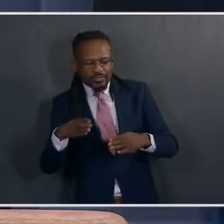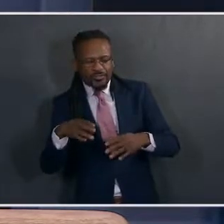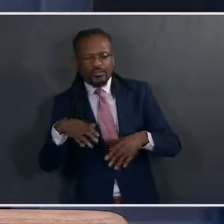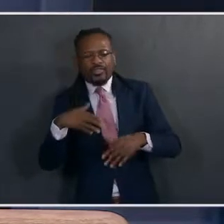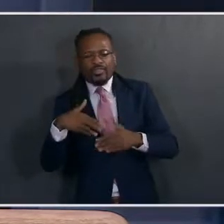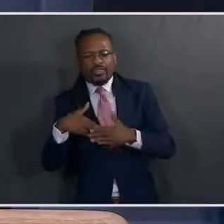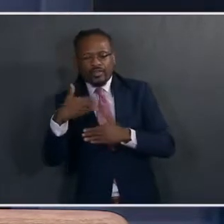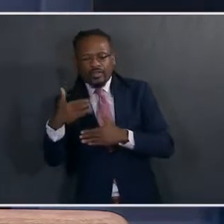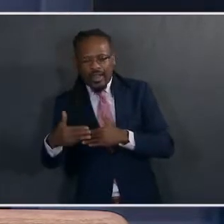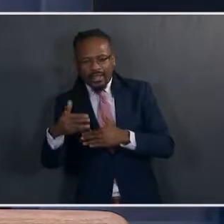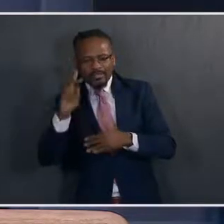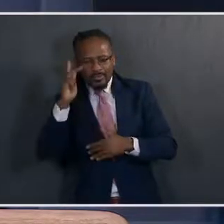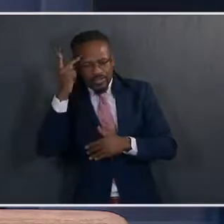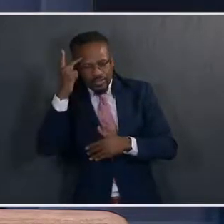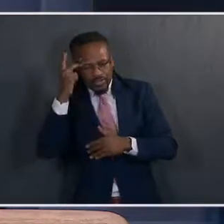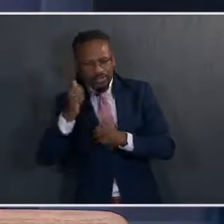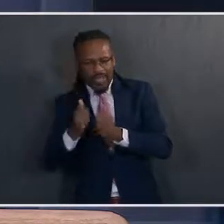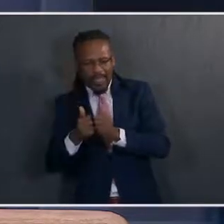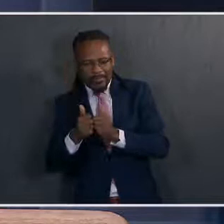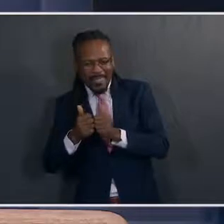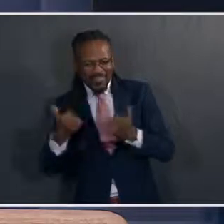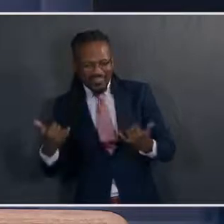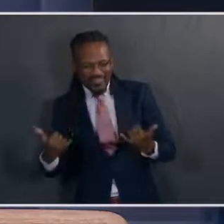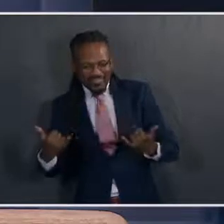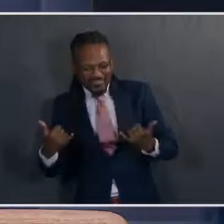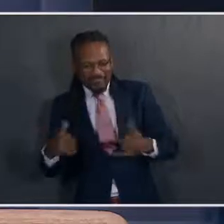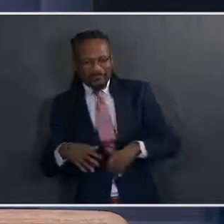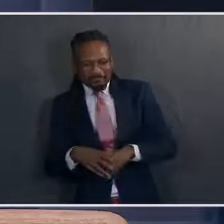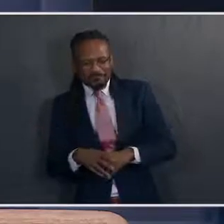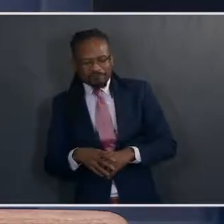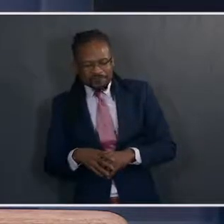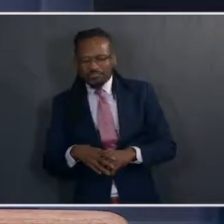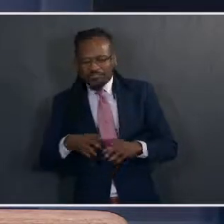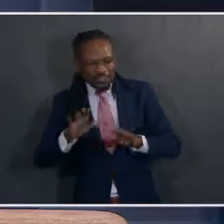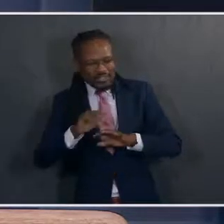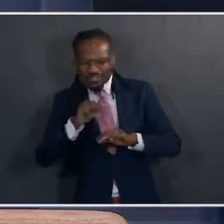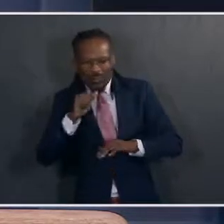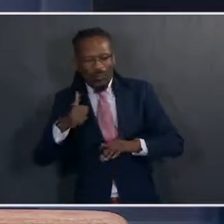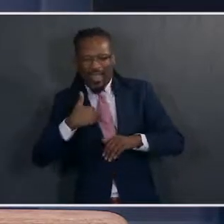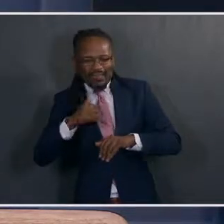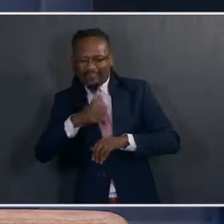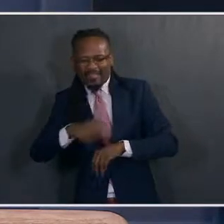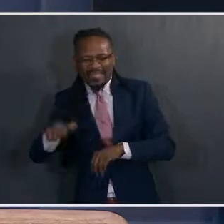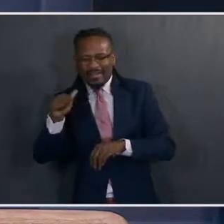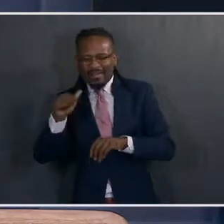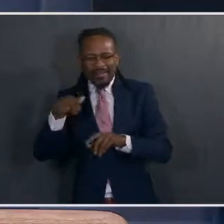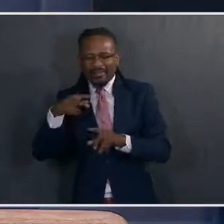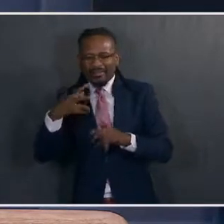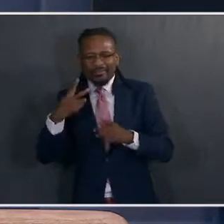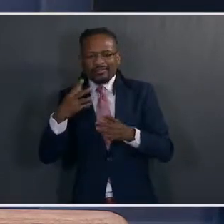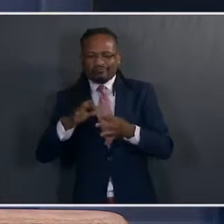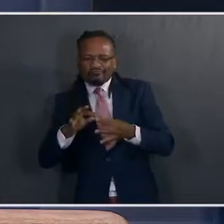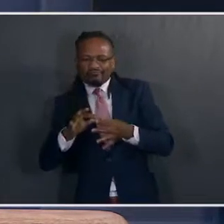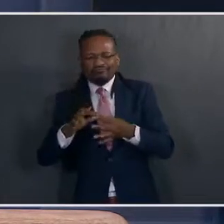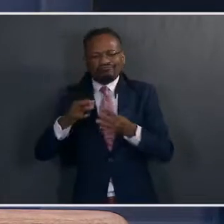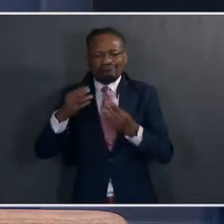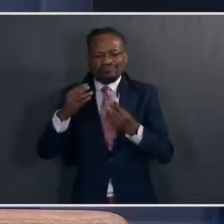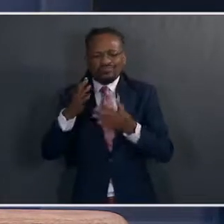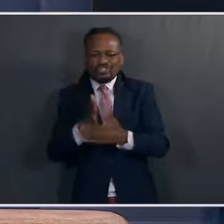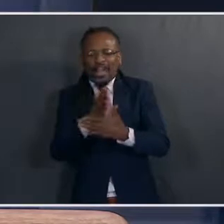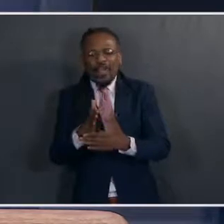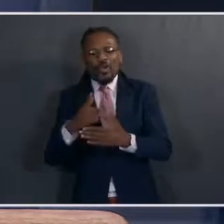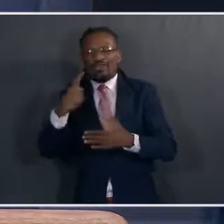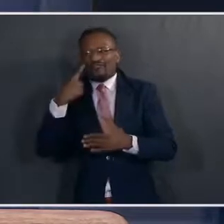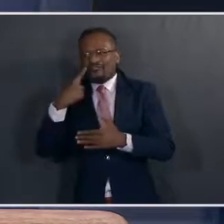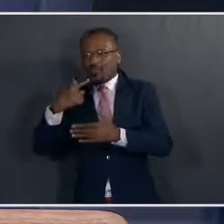next political campaign here quite yet, and we don't have any point of view to share on the order of the